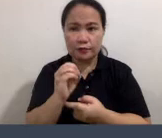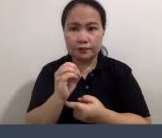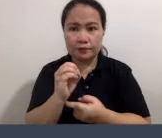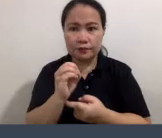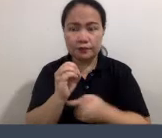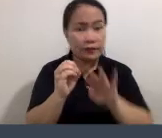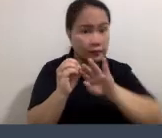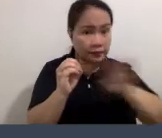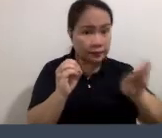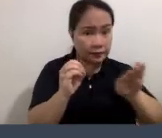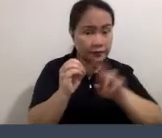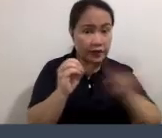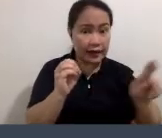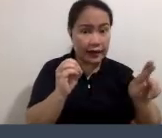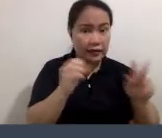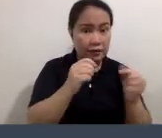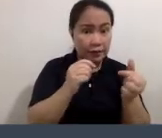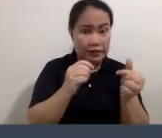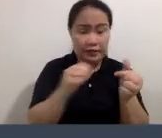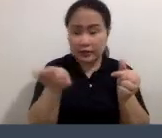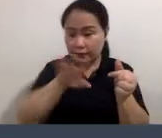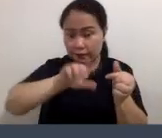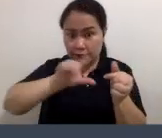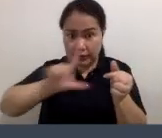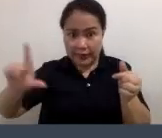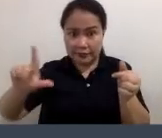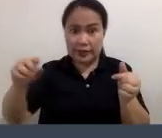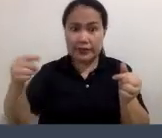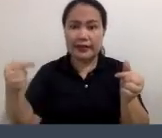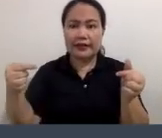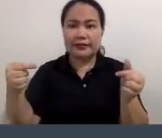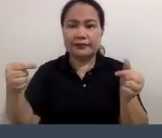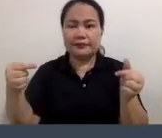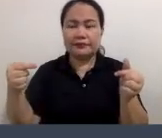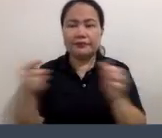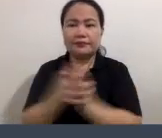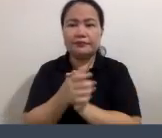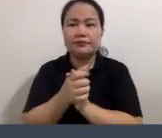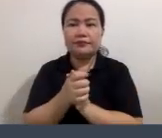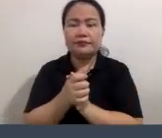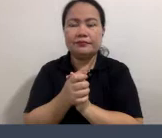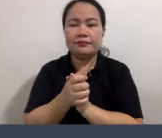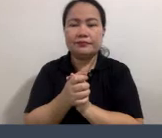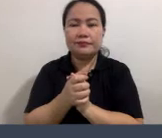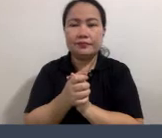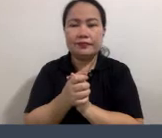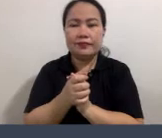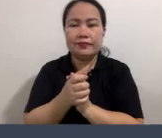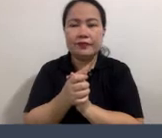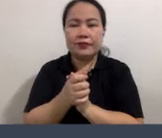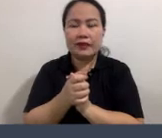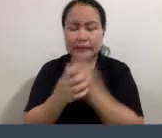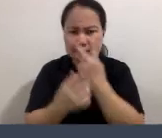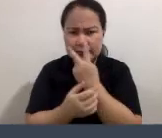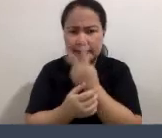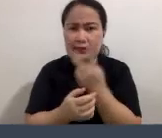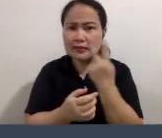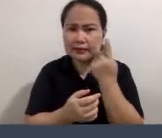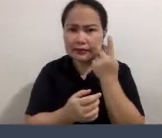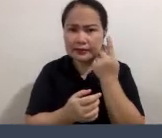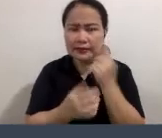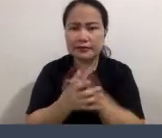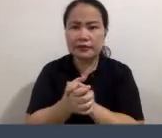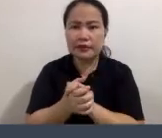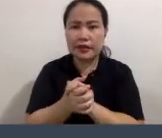natin sa colored counters. Okay? We have negative 6 and plus 4 is equal to negative 2. So, let's see kung